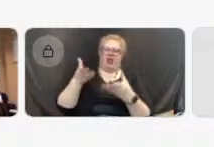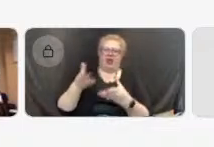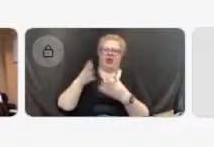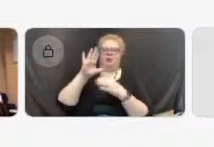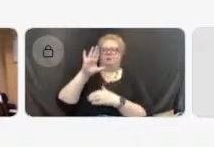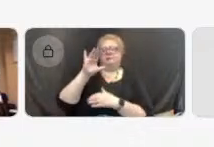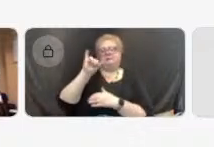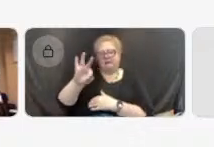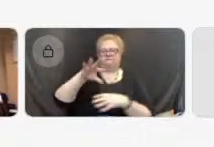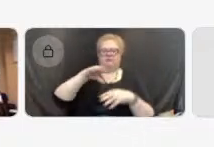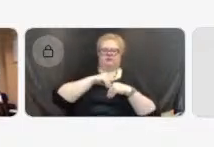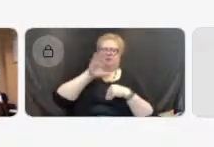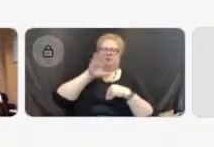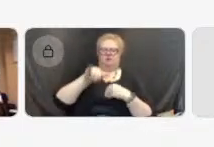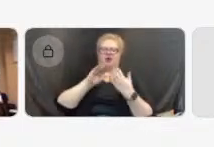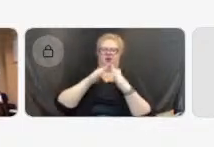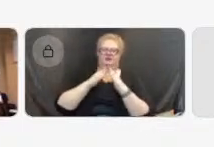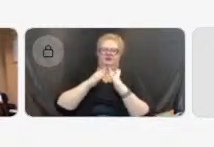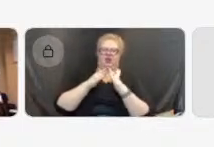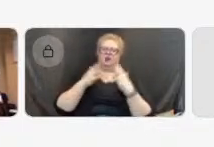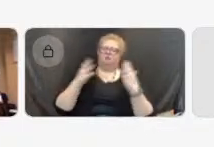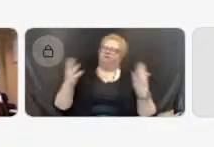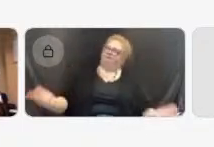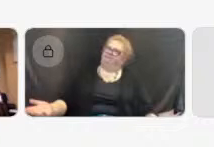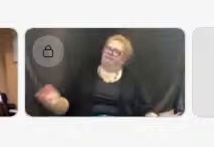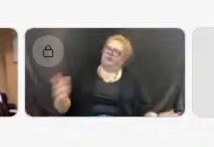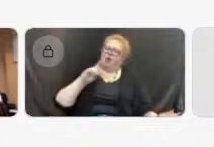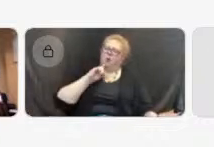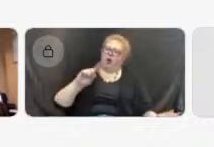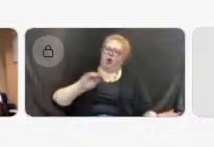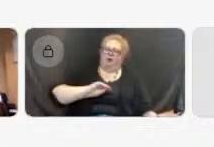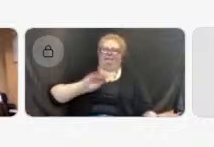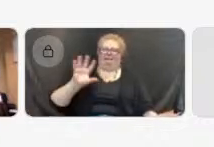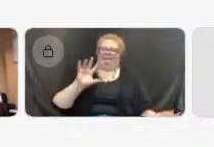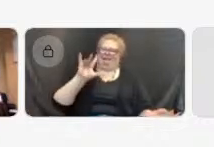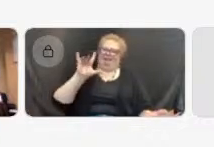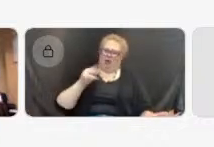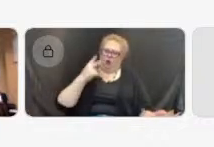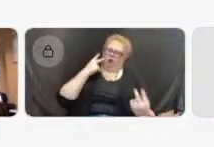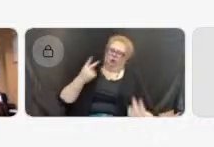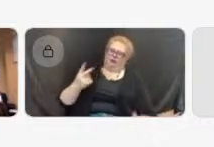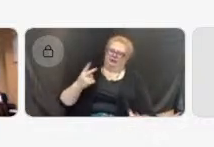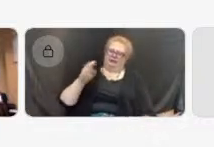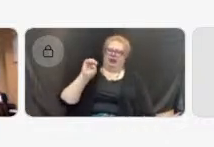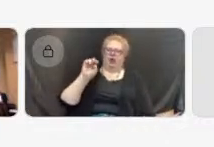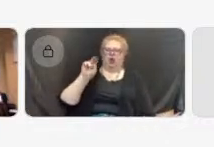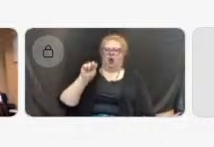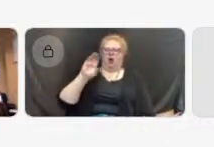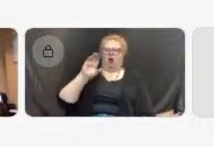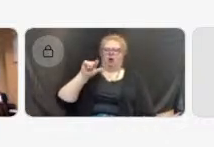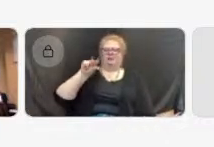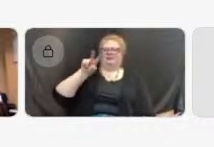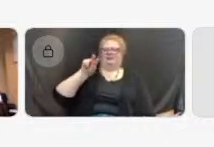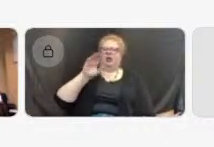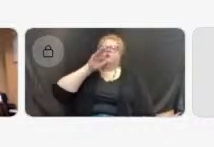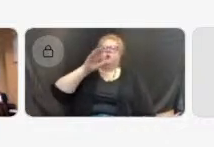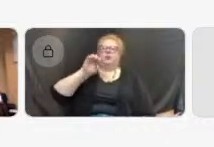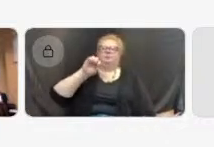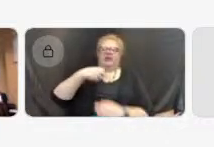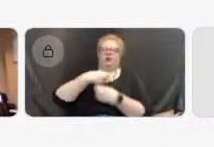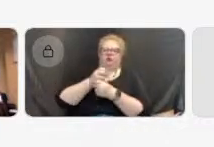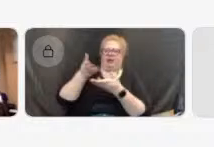city. Clearly, an enclave is being created as seen on this map. As you